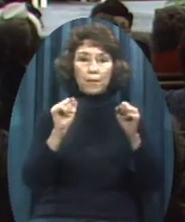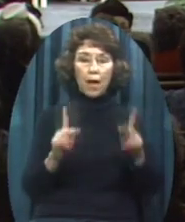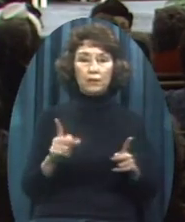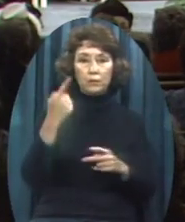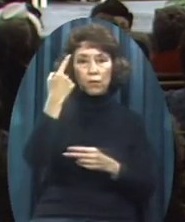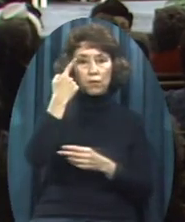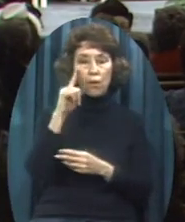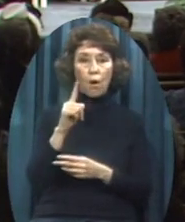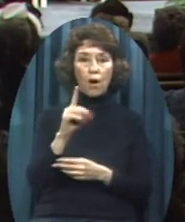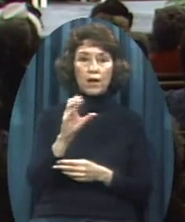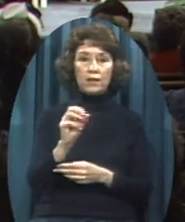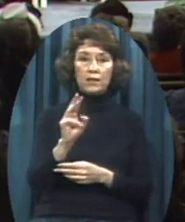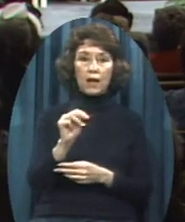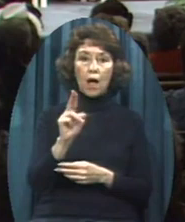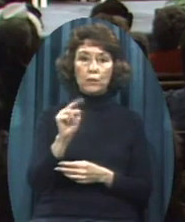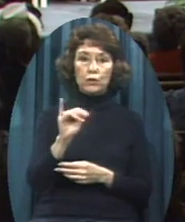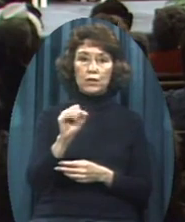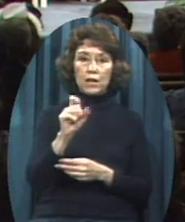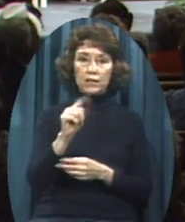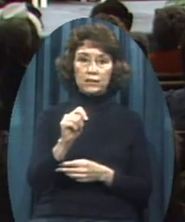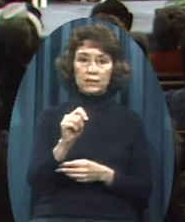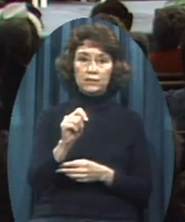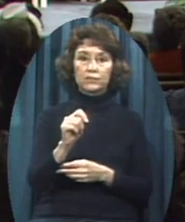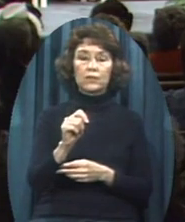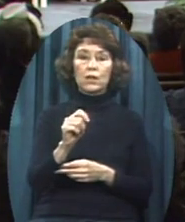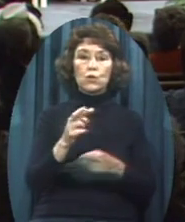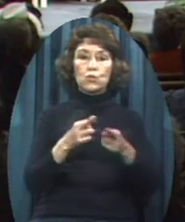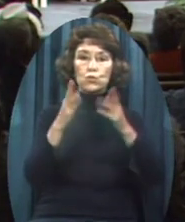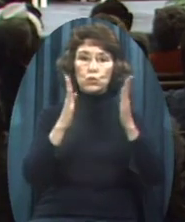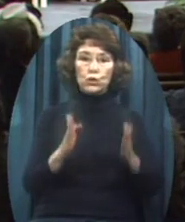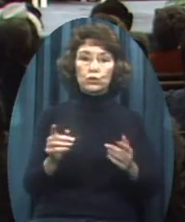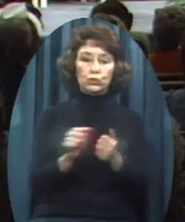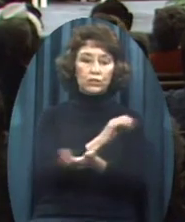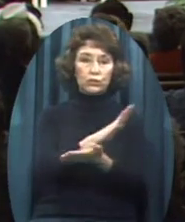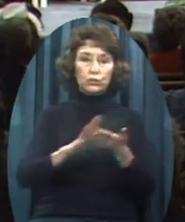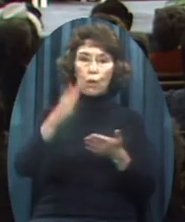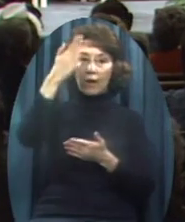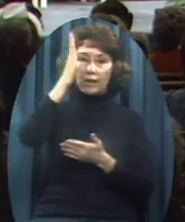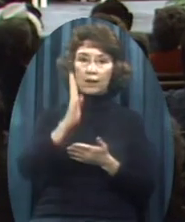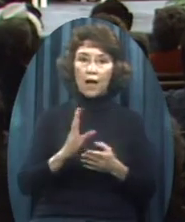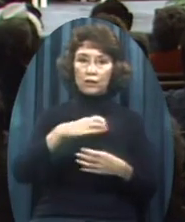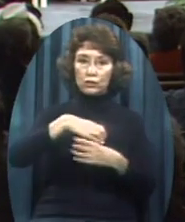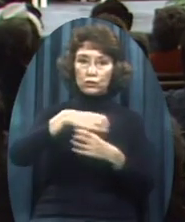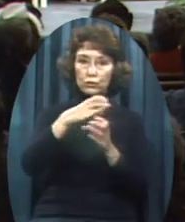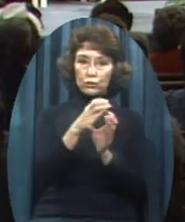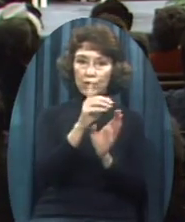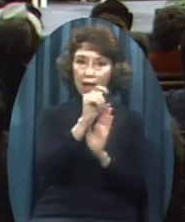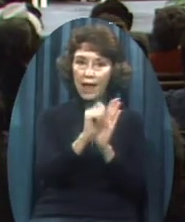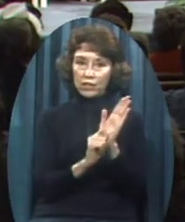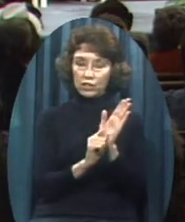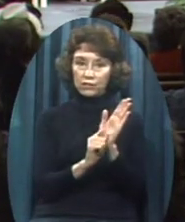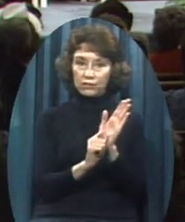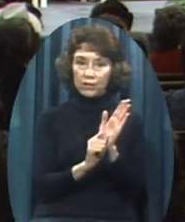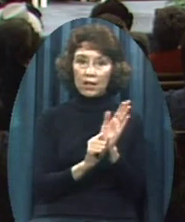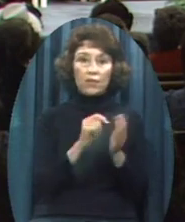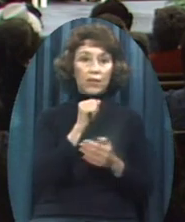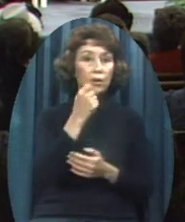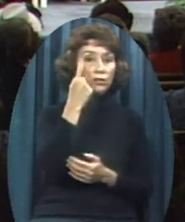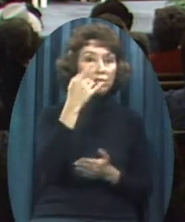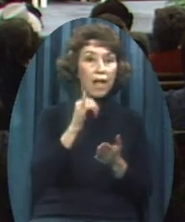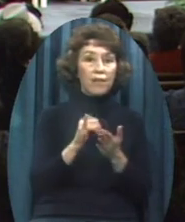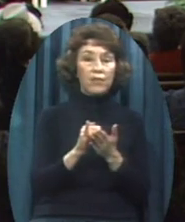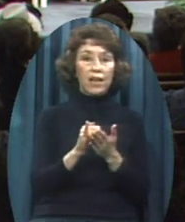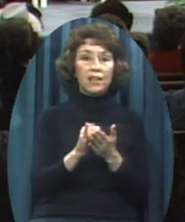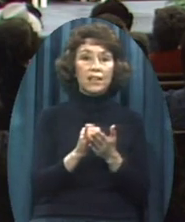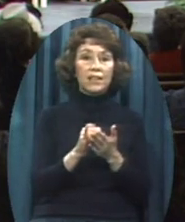communist dictators to ever do anything to God's creation. The one thing they don't realize is that the king's heart, even the wicked king's heart, is in the hand of the